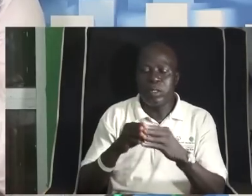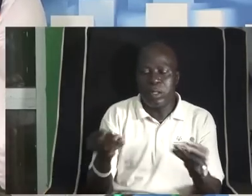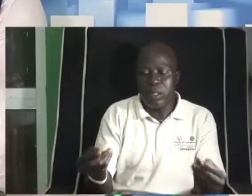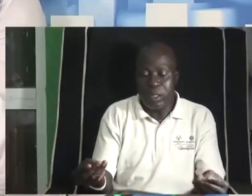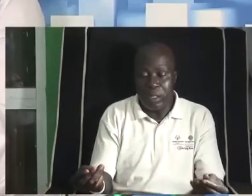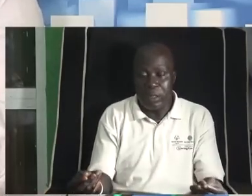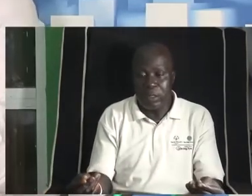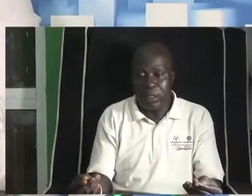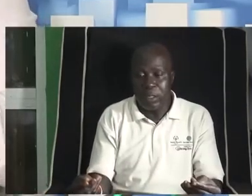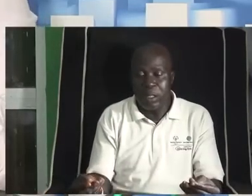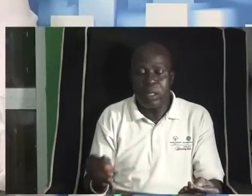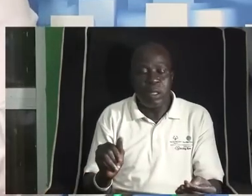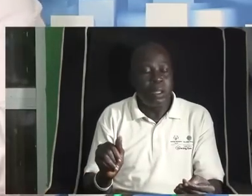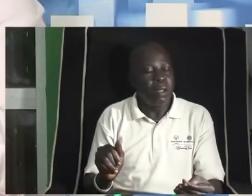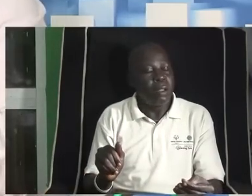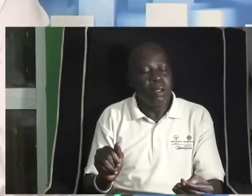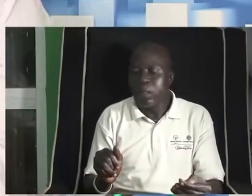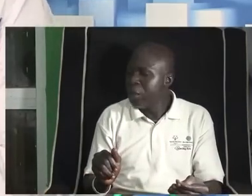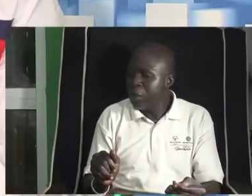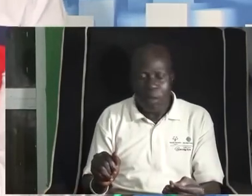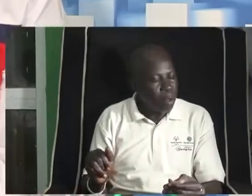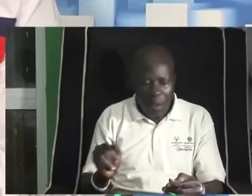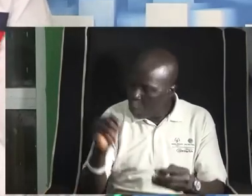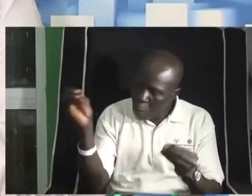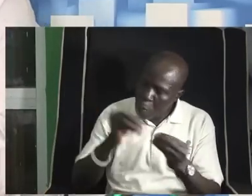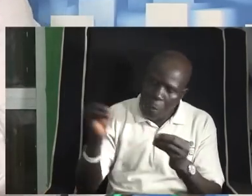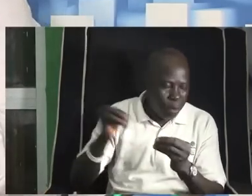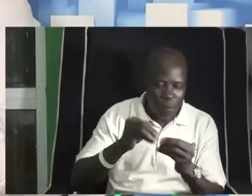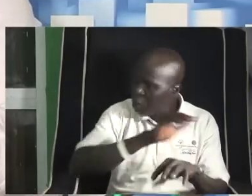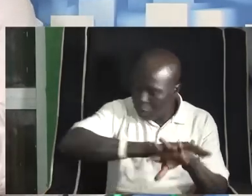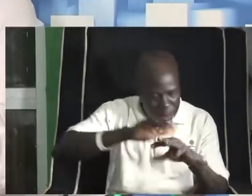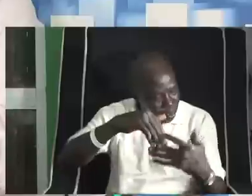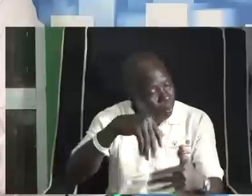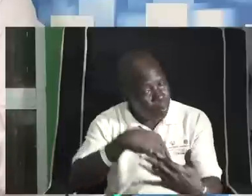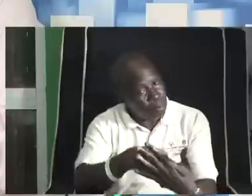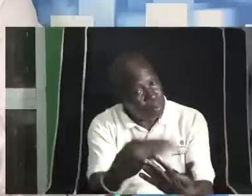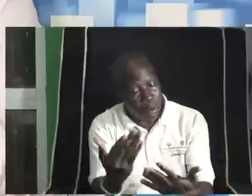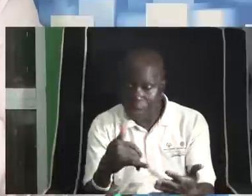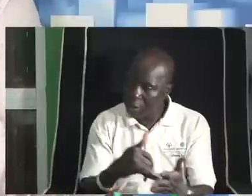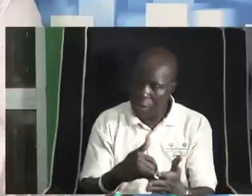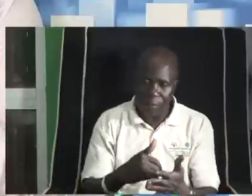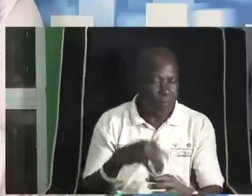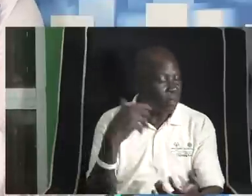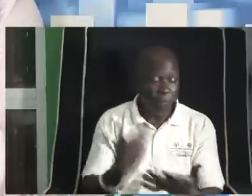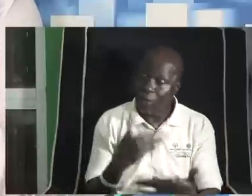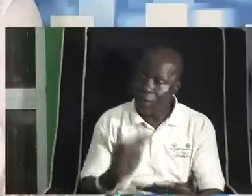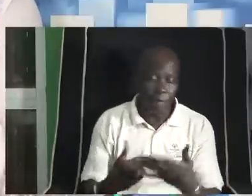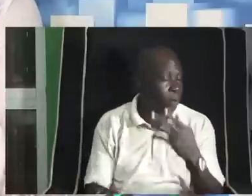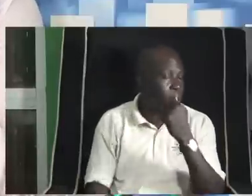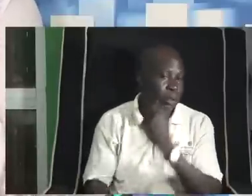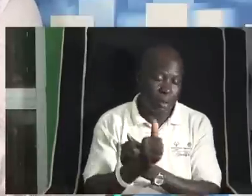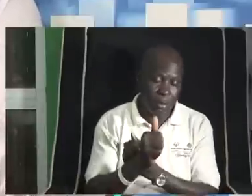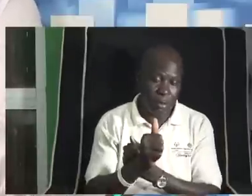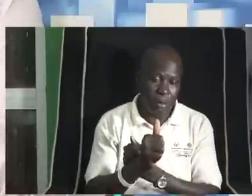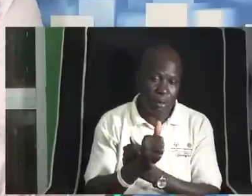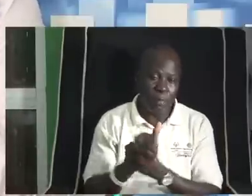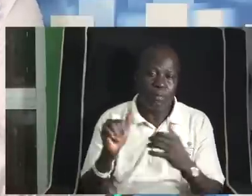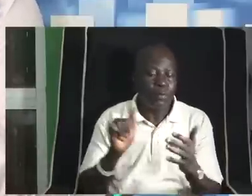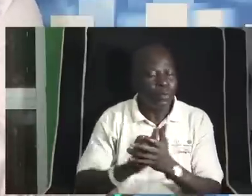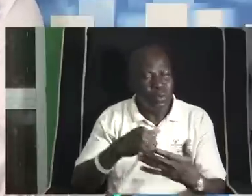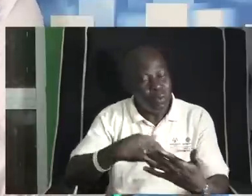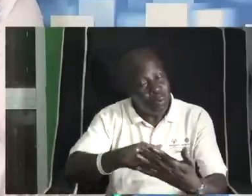this. Eyo gbodo miss here. One must not miss it. Olewu. It's very dangerous. Lati